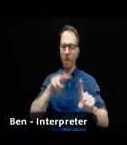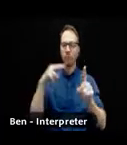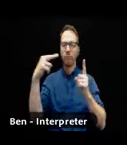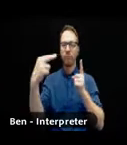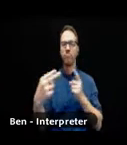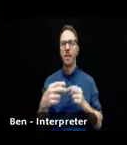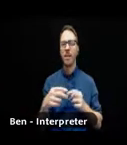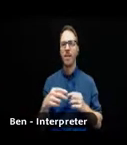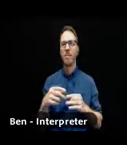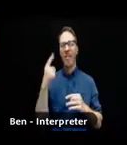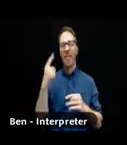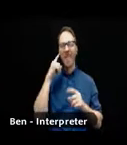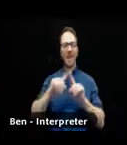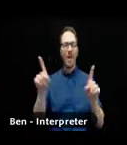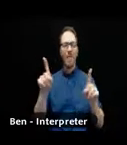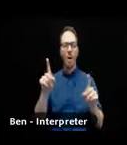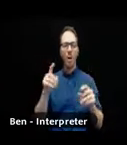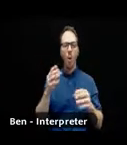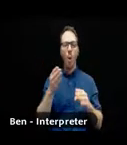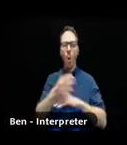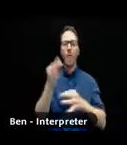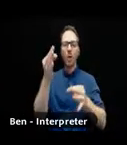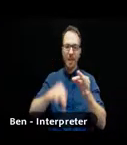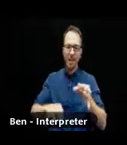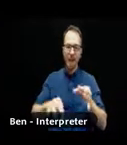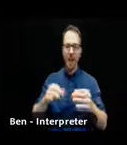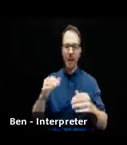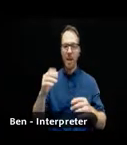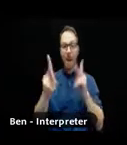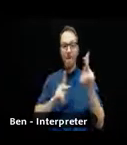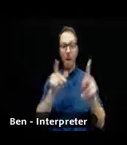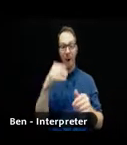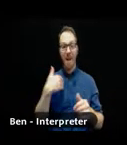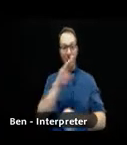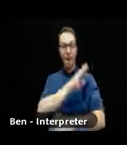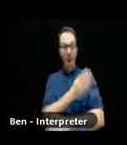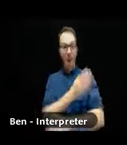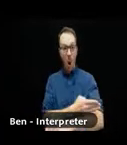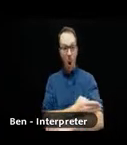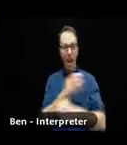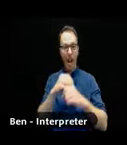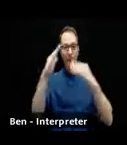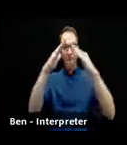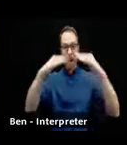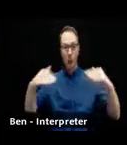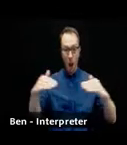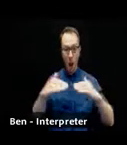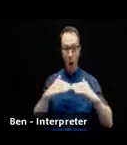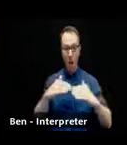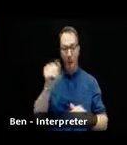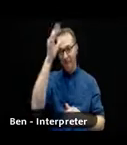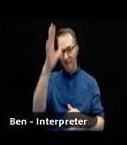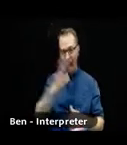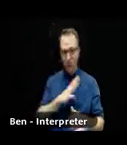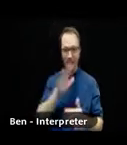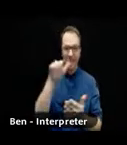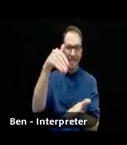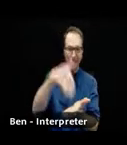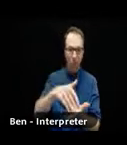those sort of oversimplified notions of people who have power in the patriarchy, masculine of center folks,